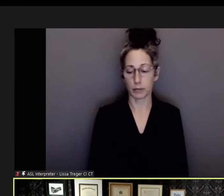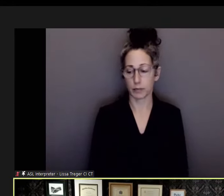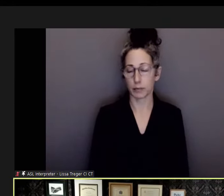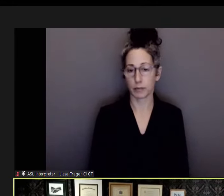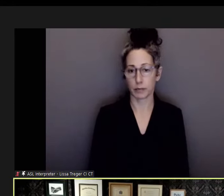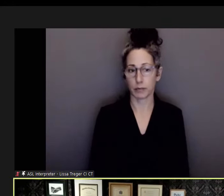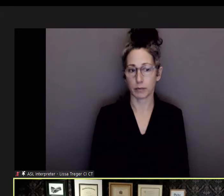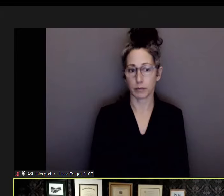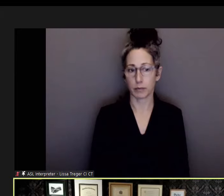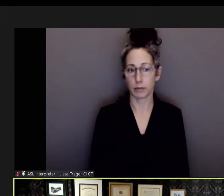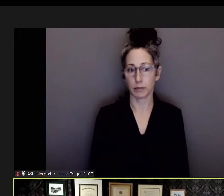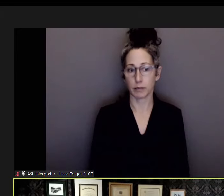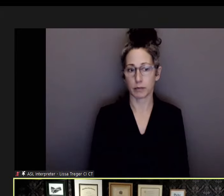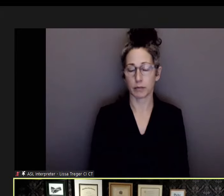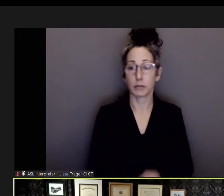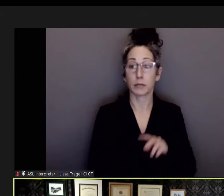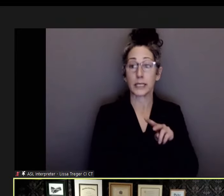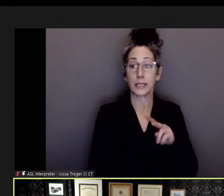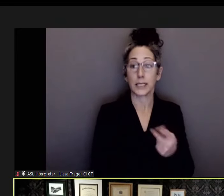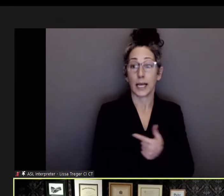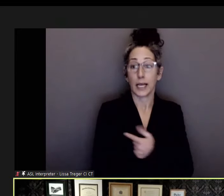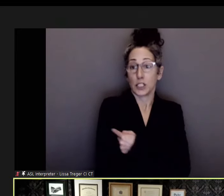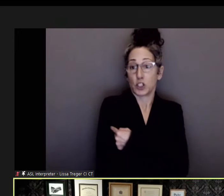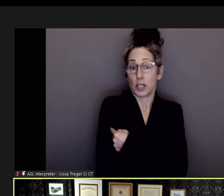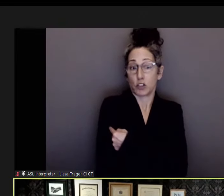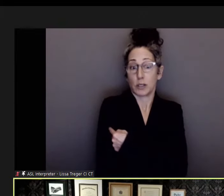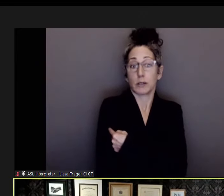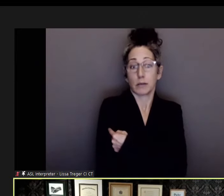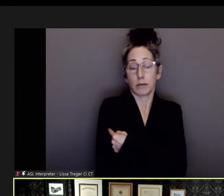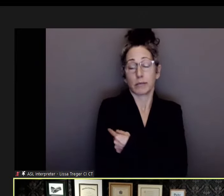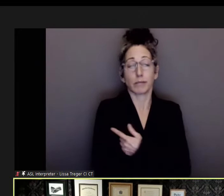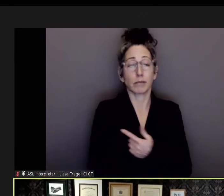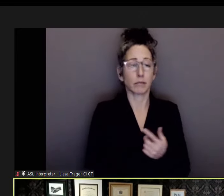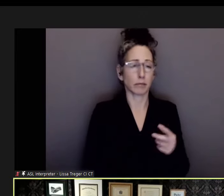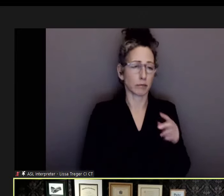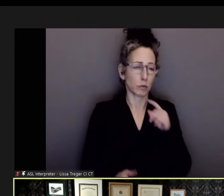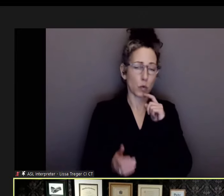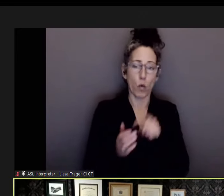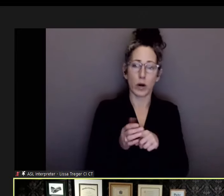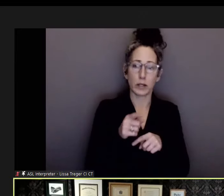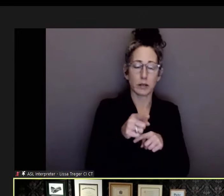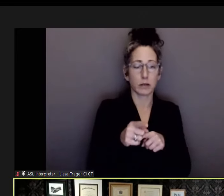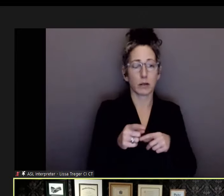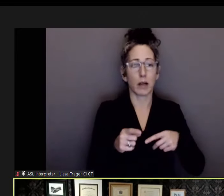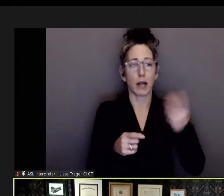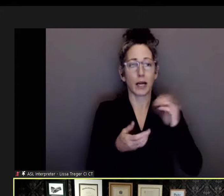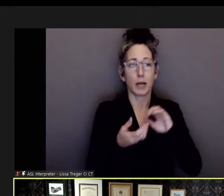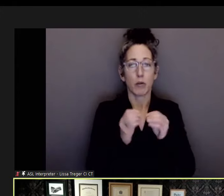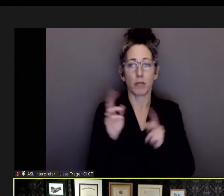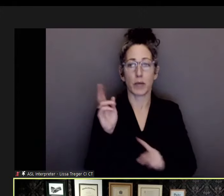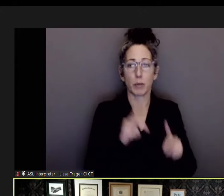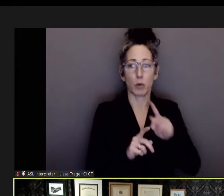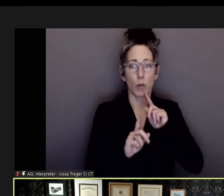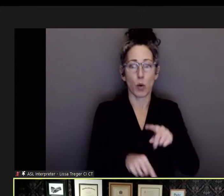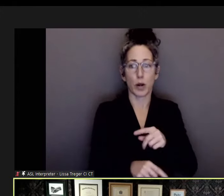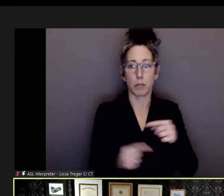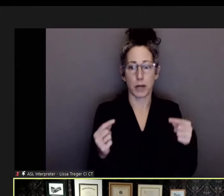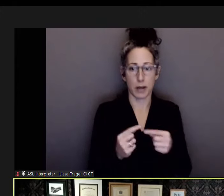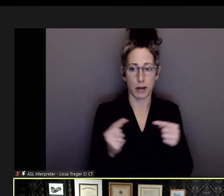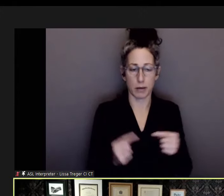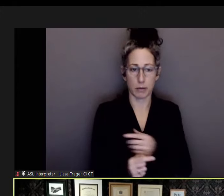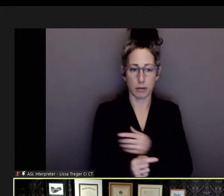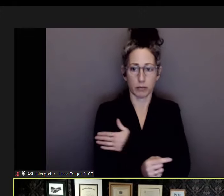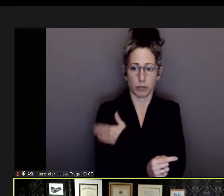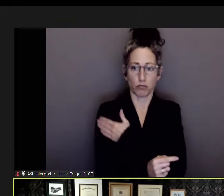After the second injection, we saw, a high number of reports of pain in the vaccine group,